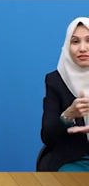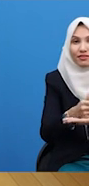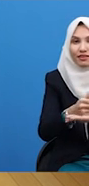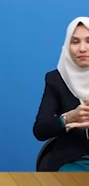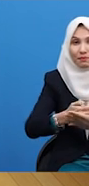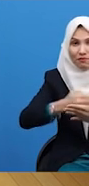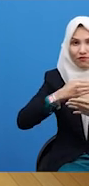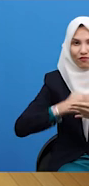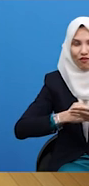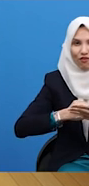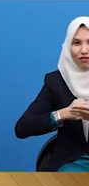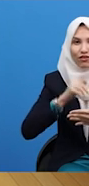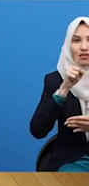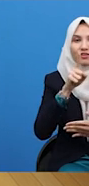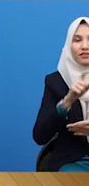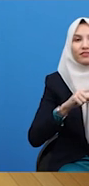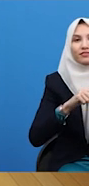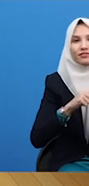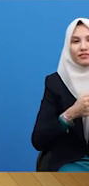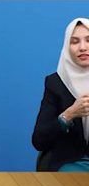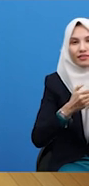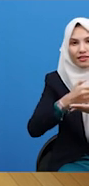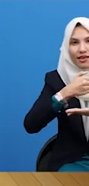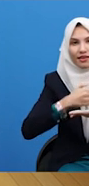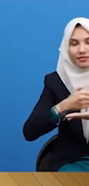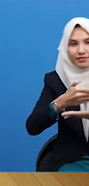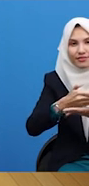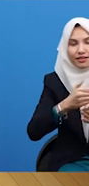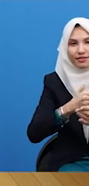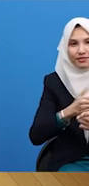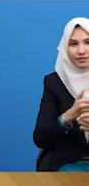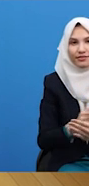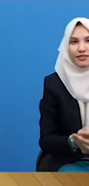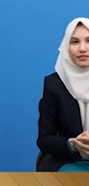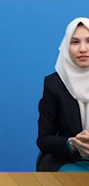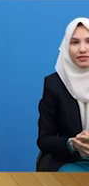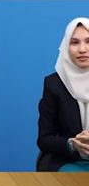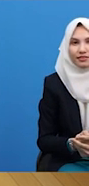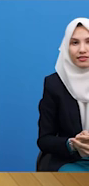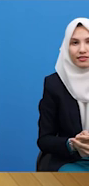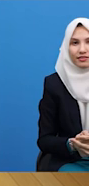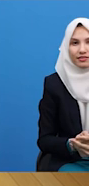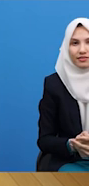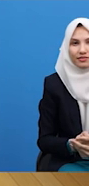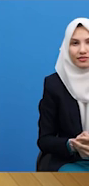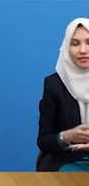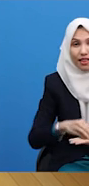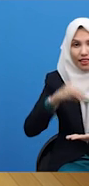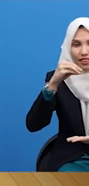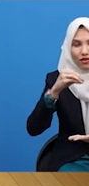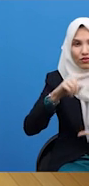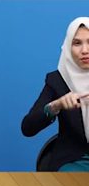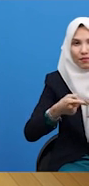Before you start, share the list of phrases you have learned with your partner.